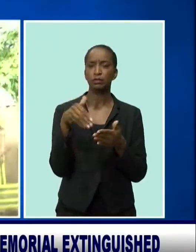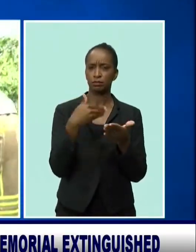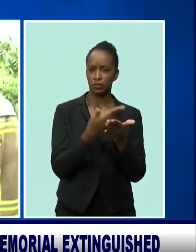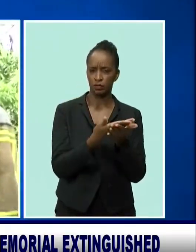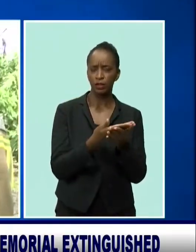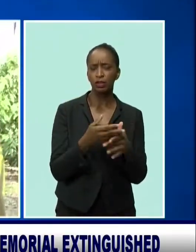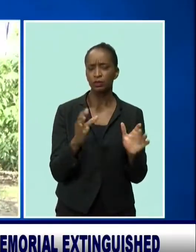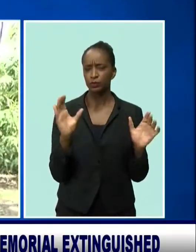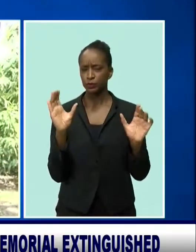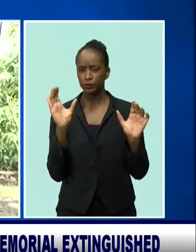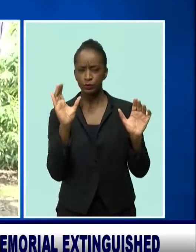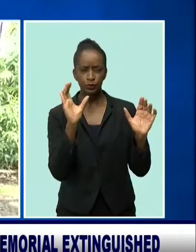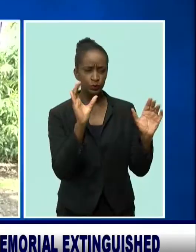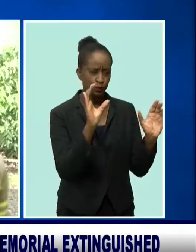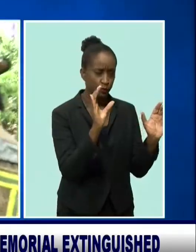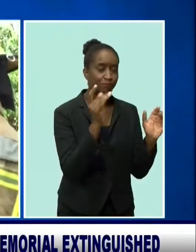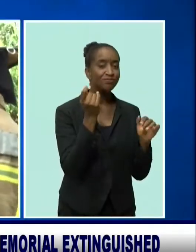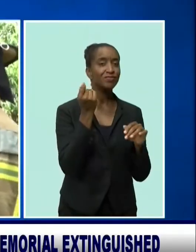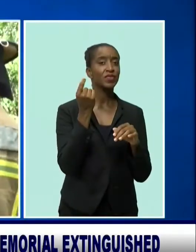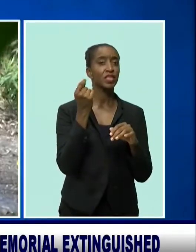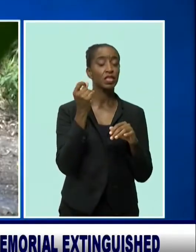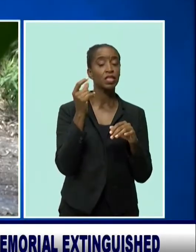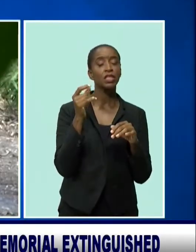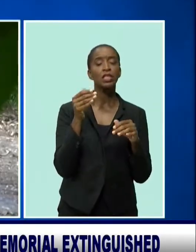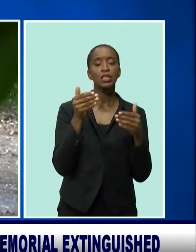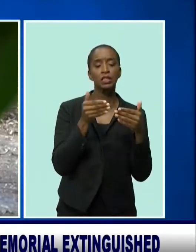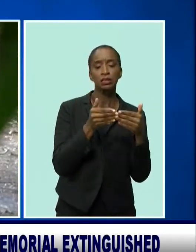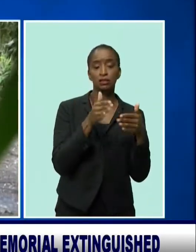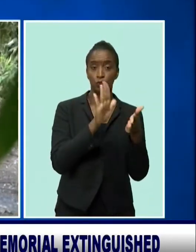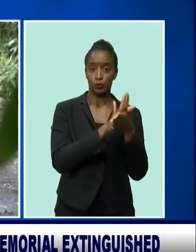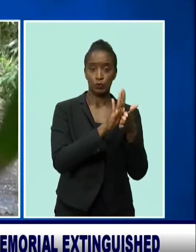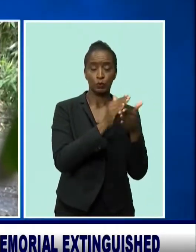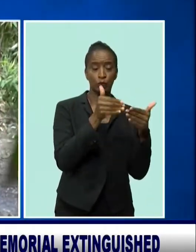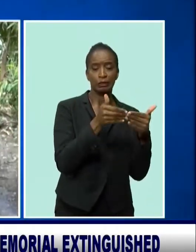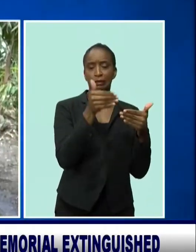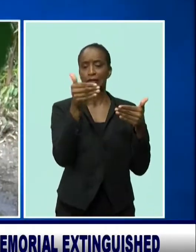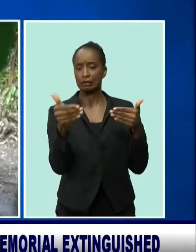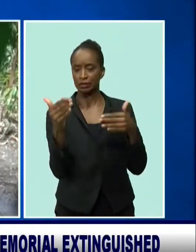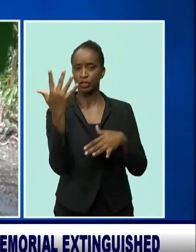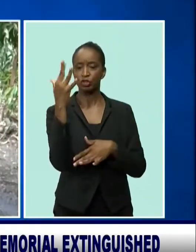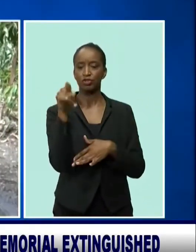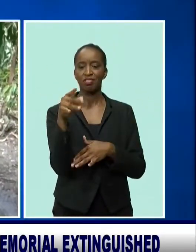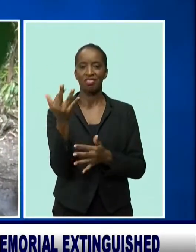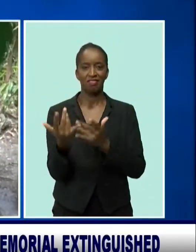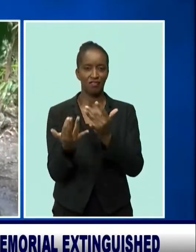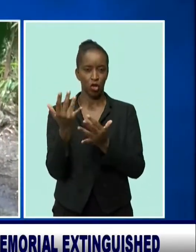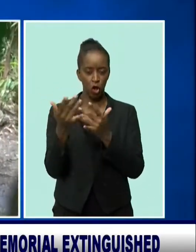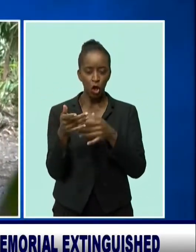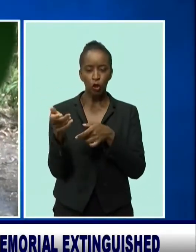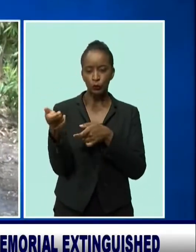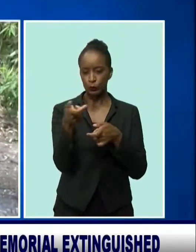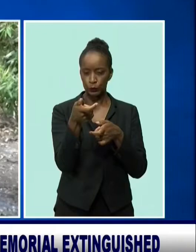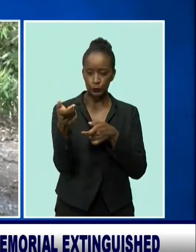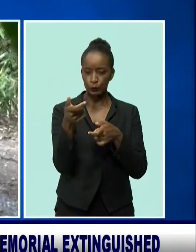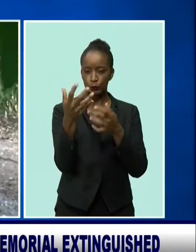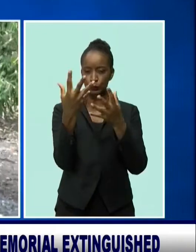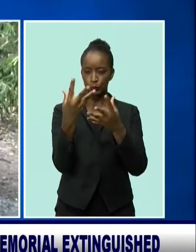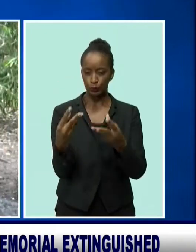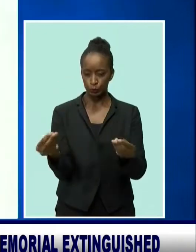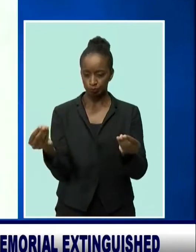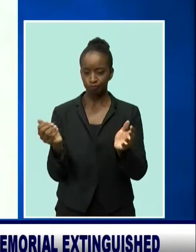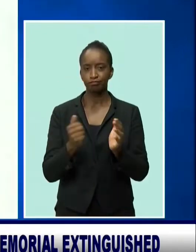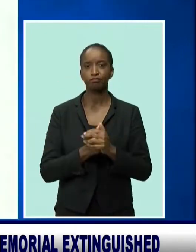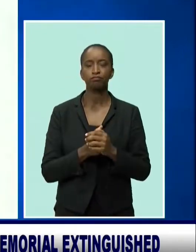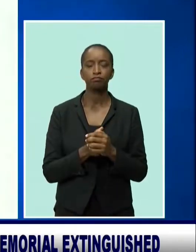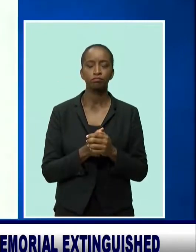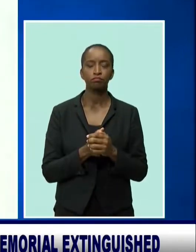revealed that a tree on an adjacent property had caught fire. Station Officer Bourne says they quickly put out the blaze.